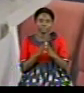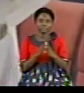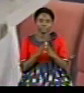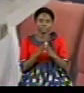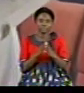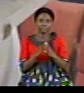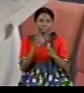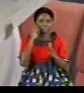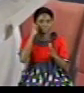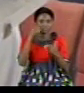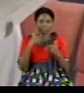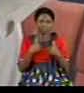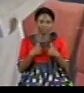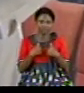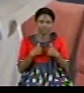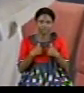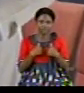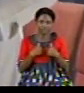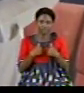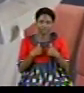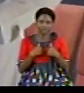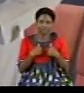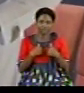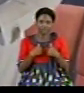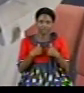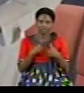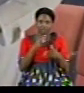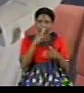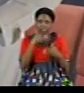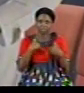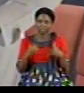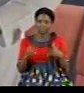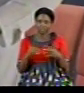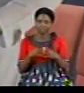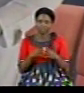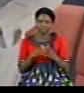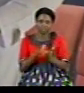has been having swollen